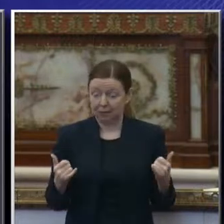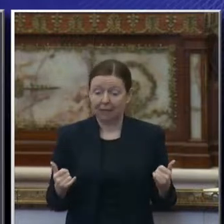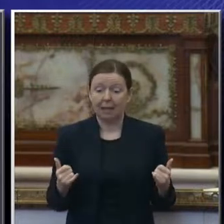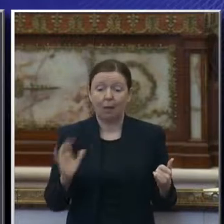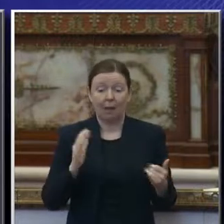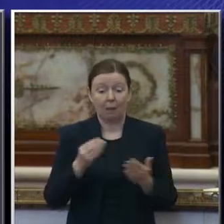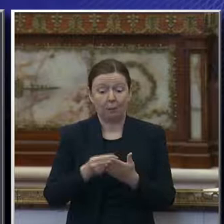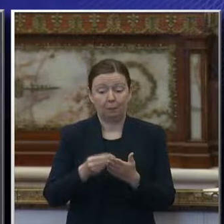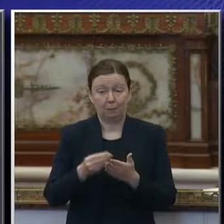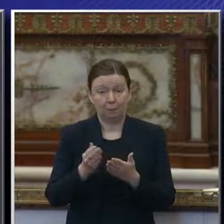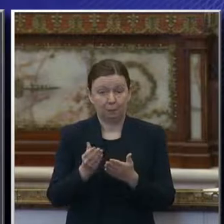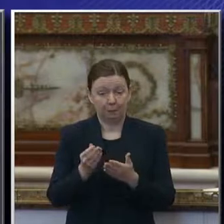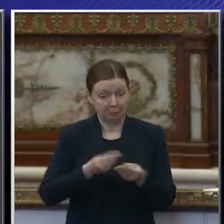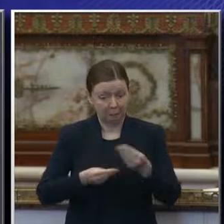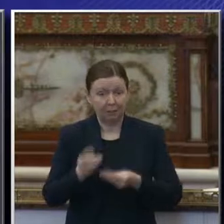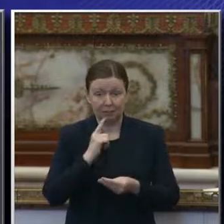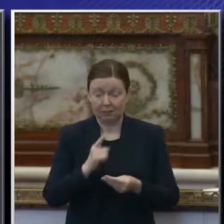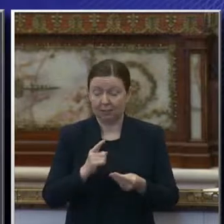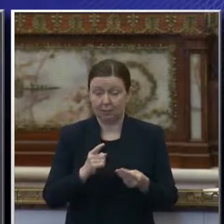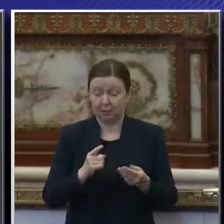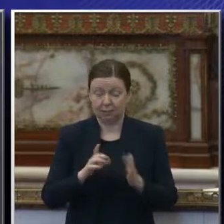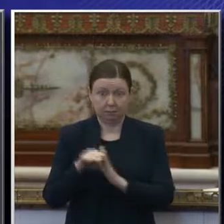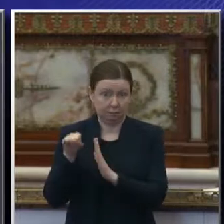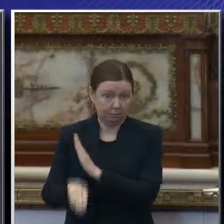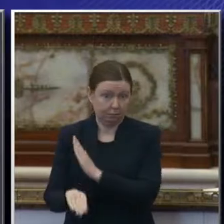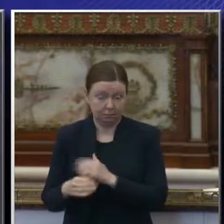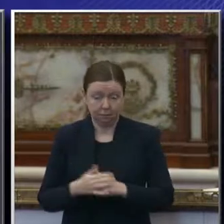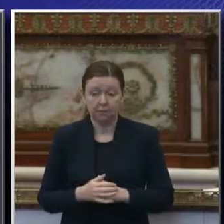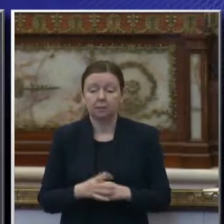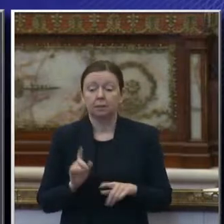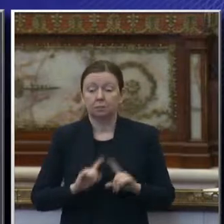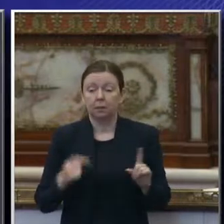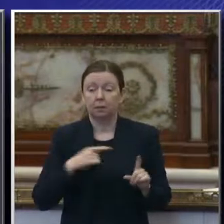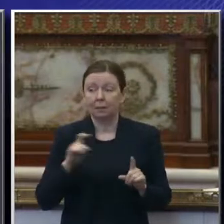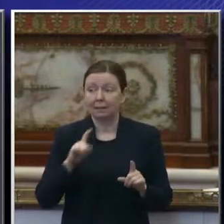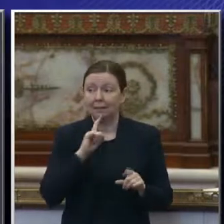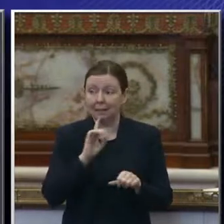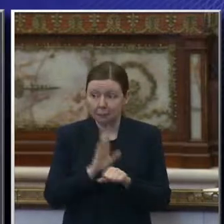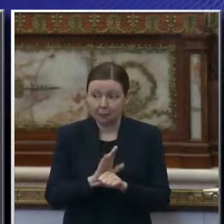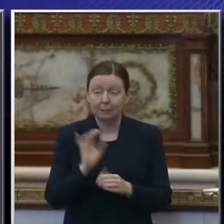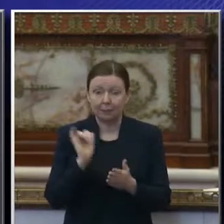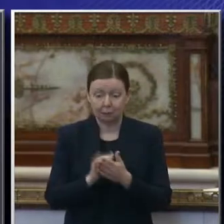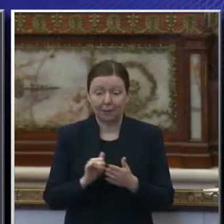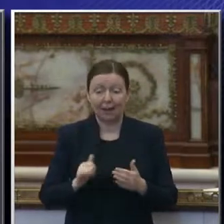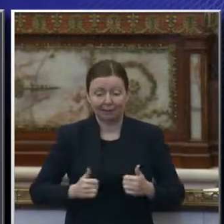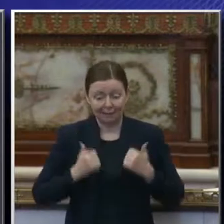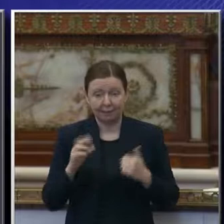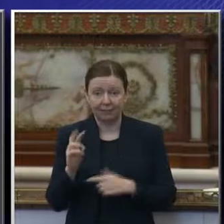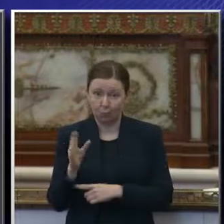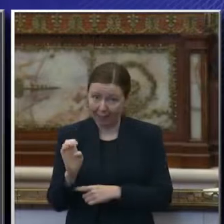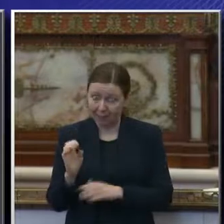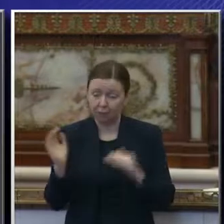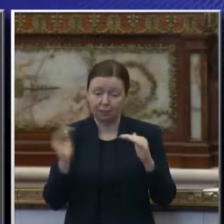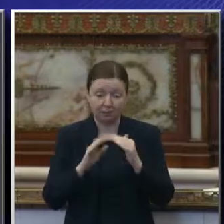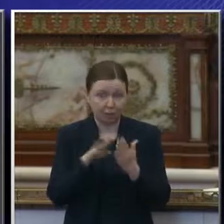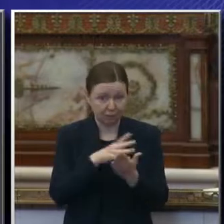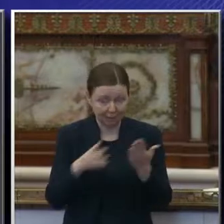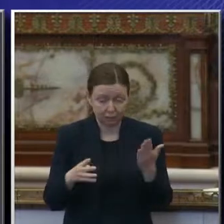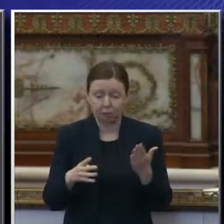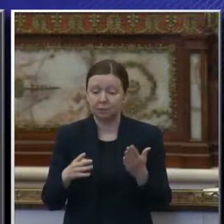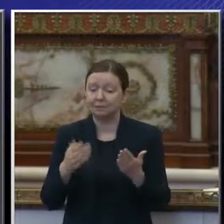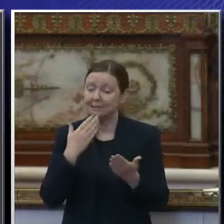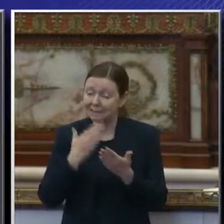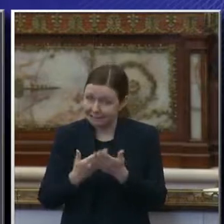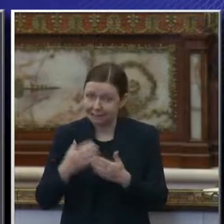our budget is pretty much going belly up. But we need a commitment to that living wage, fair schedules, decent